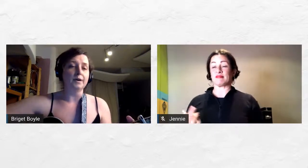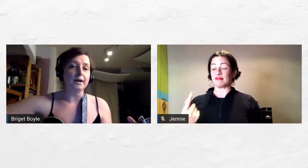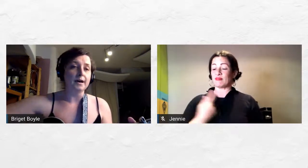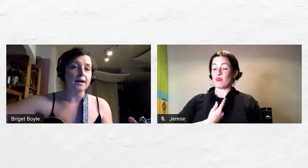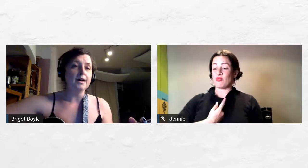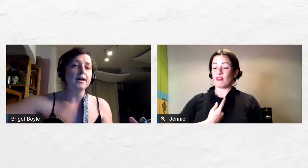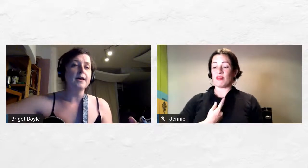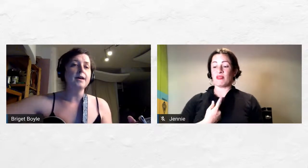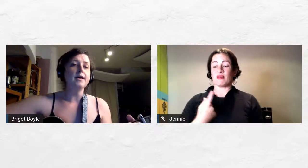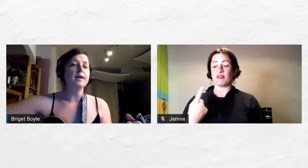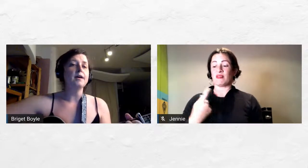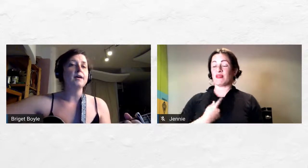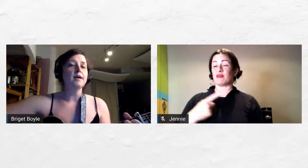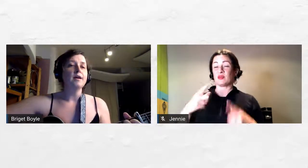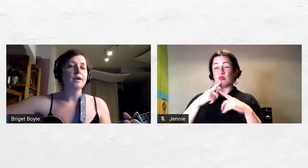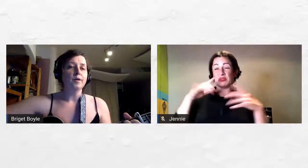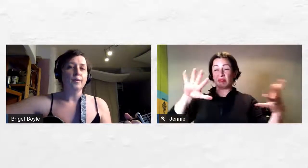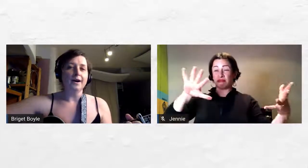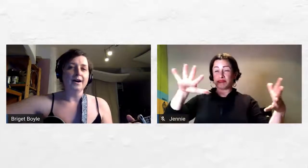apocalypse,